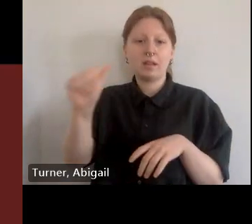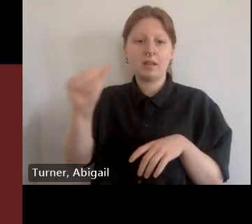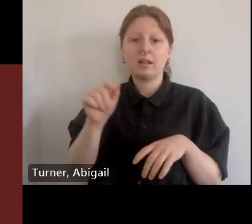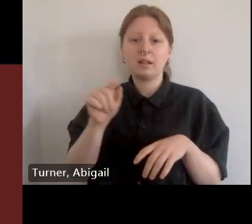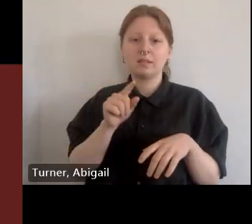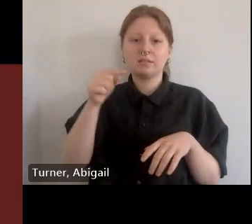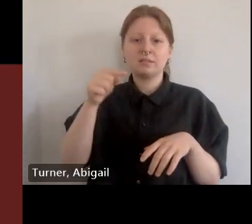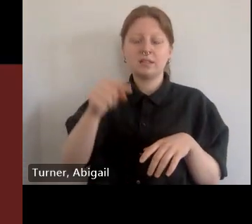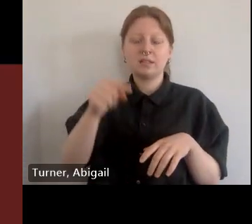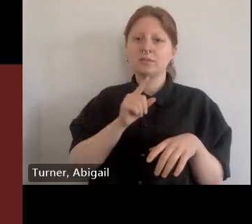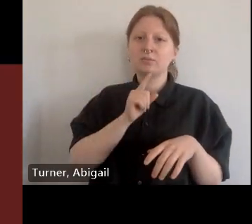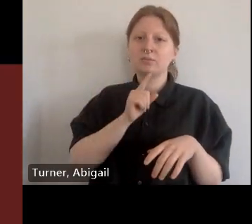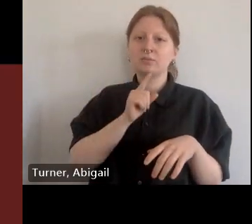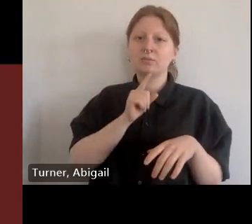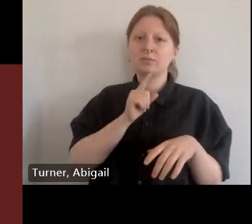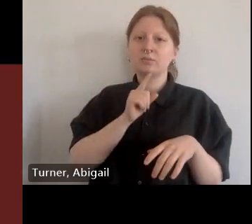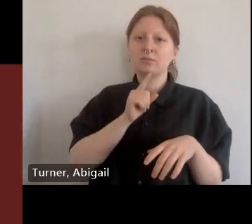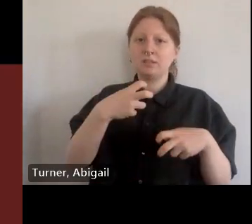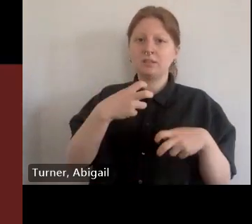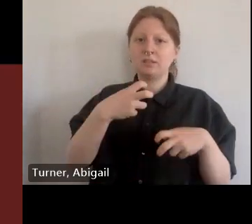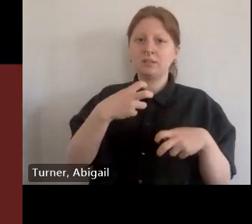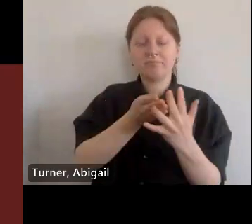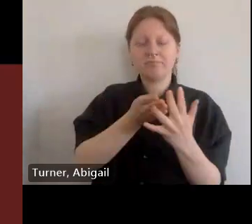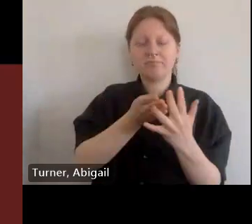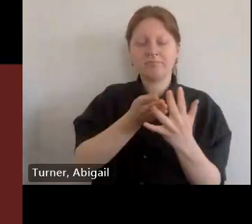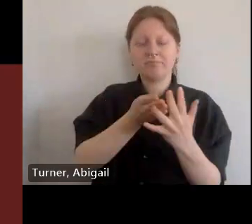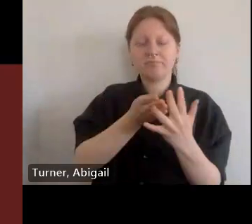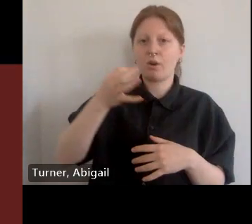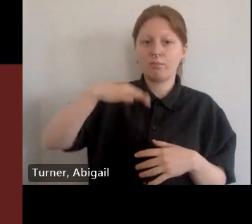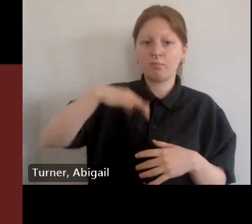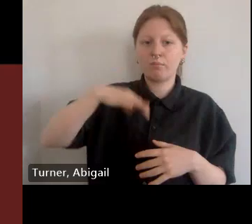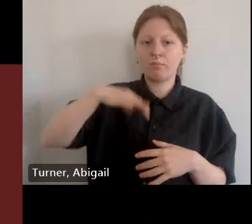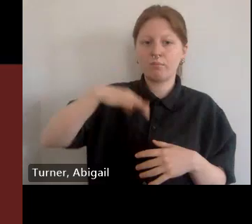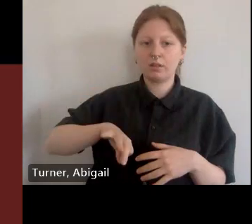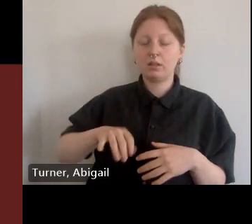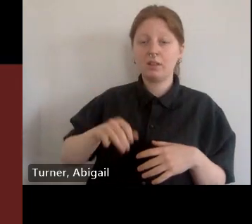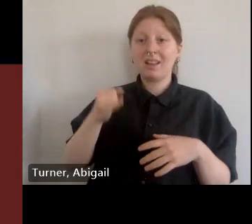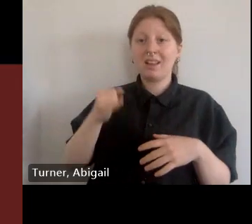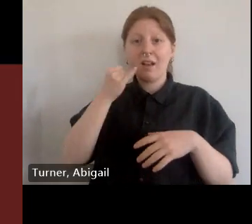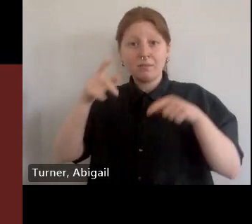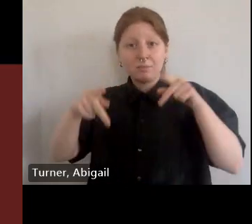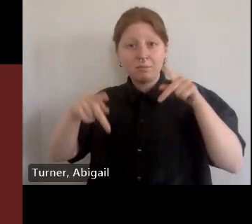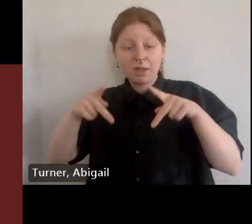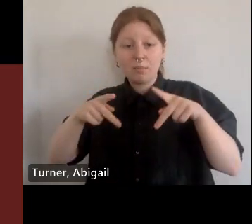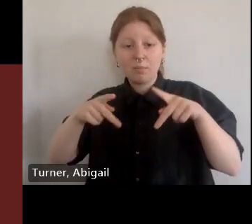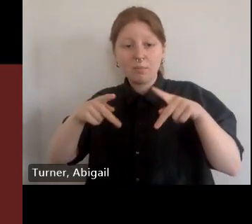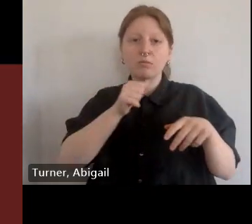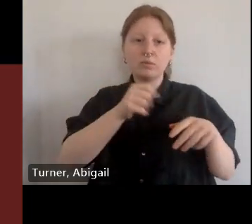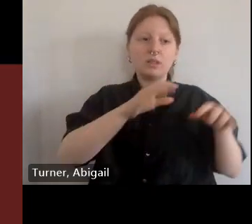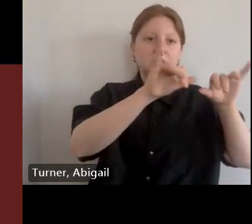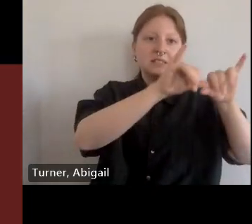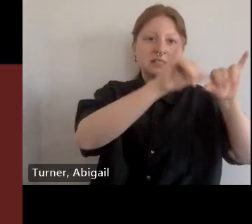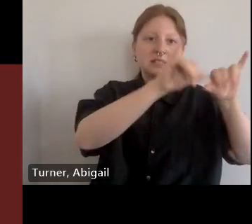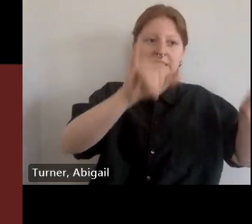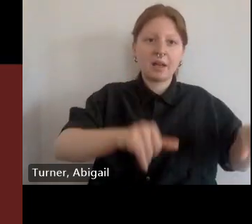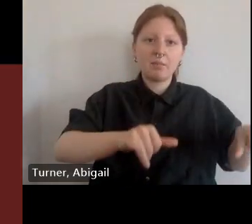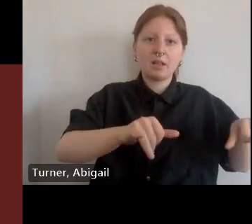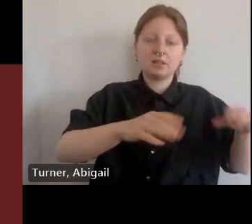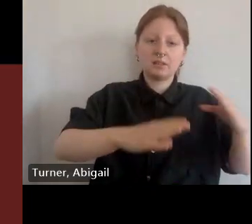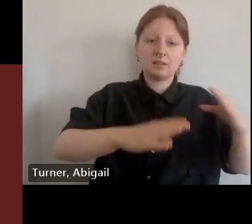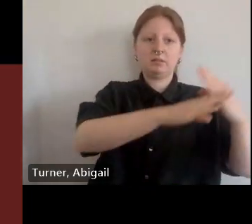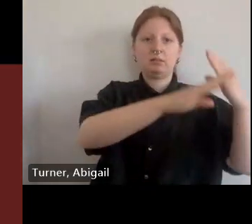realm, right? If people are systemically preventing non-white people from receiving degrees,